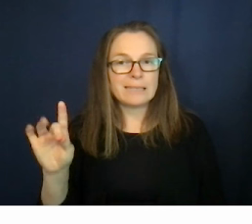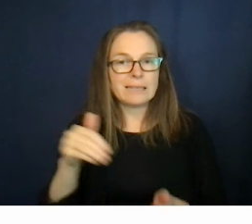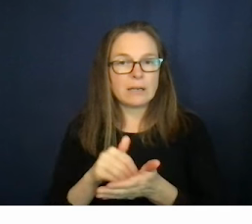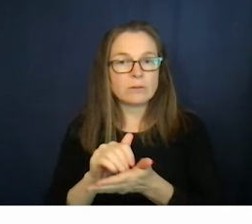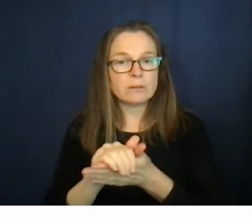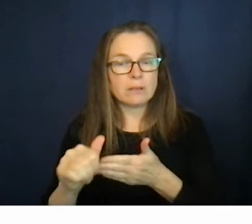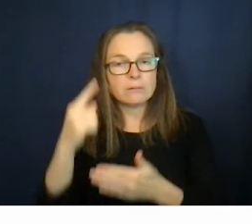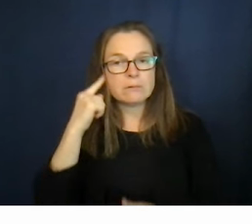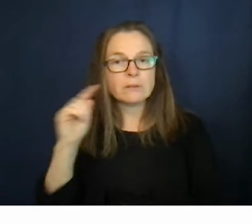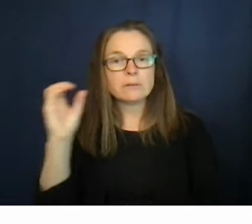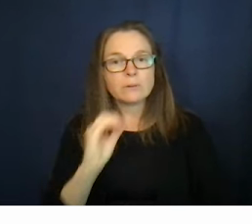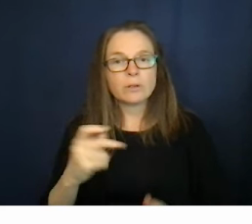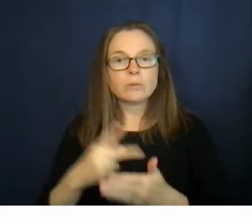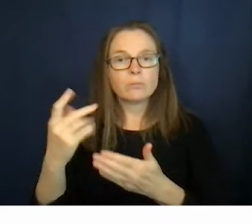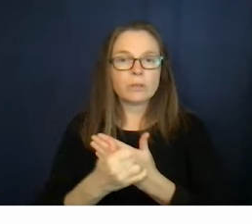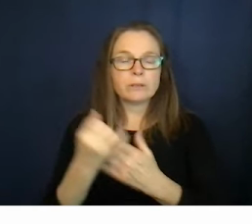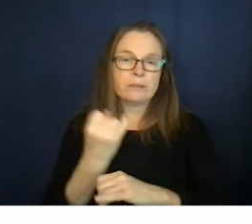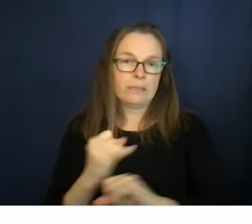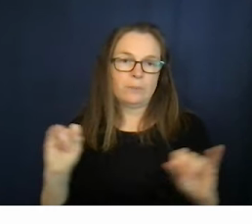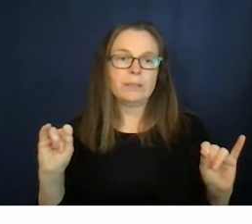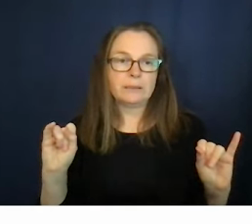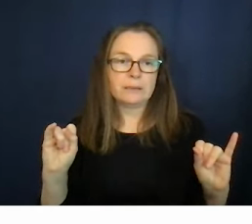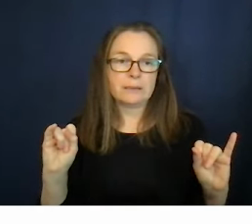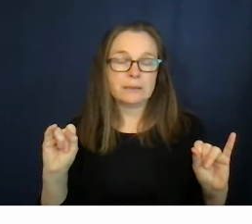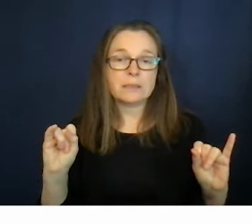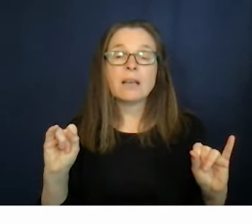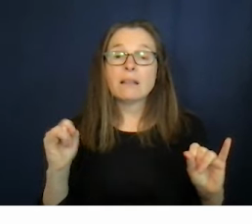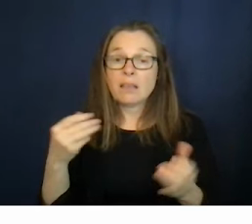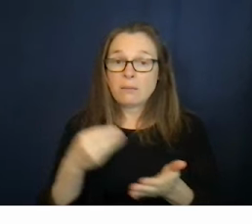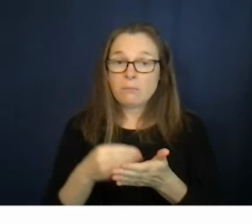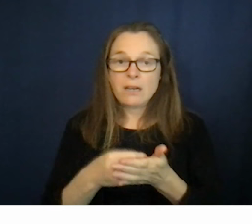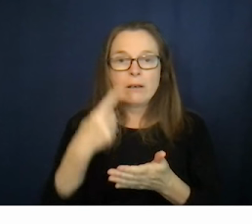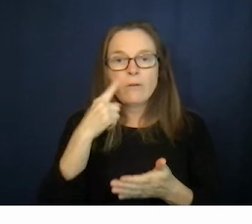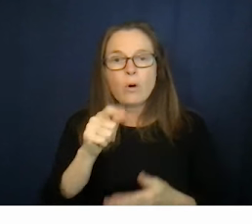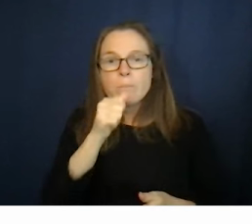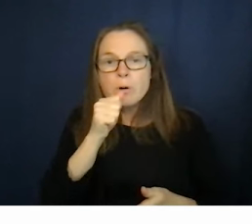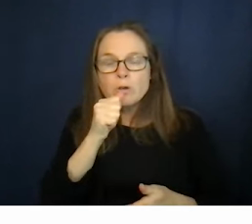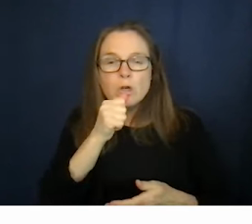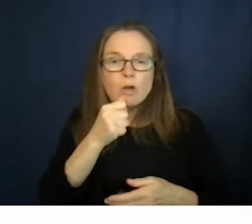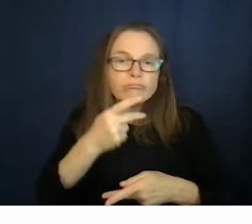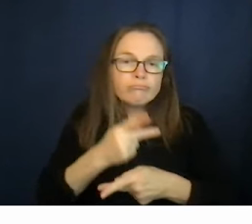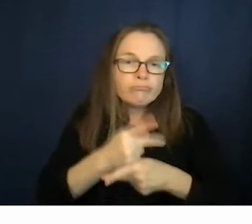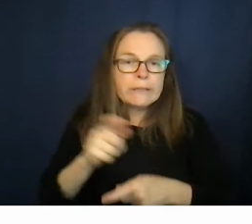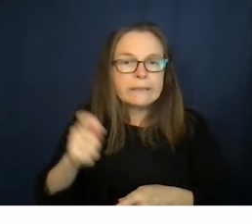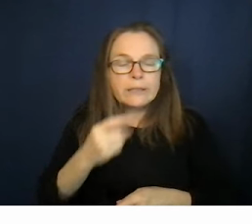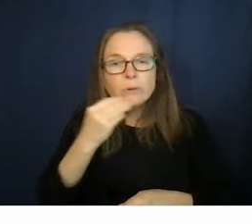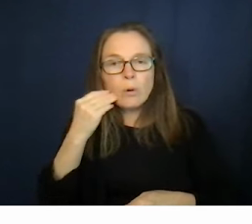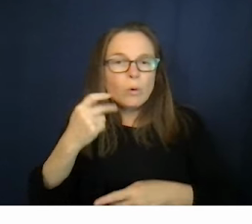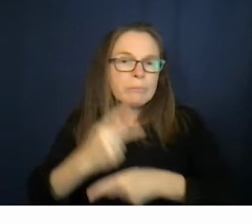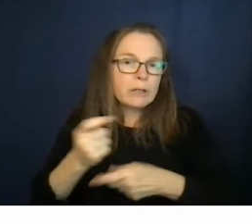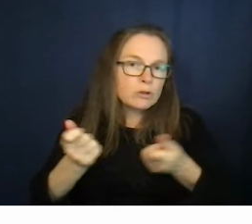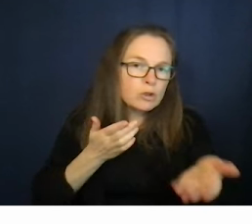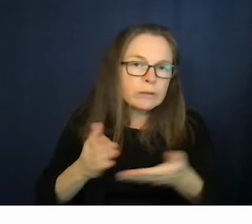$318,000 for Organ Project Independence. These funds are used for personal care needs, home care services, and